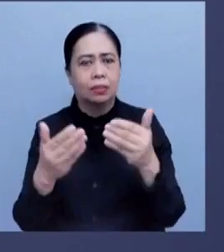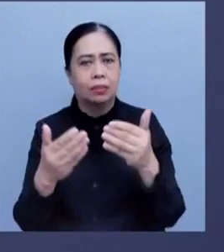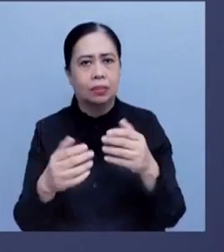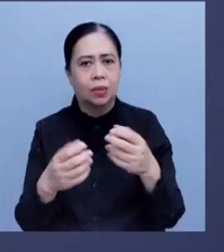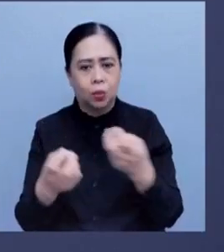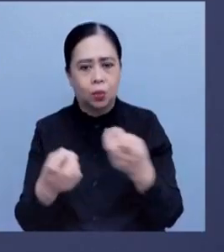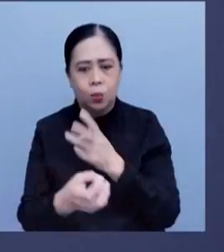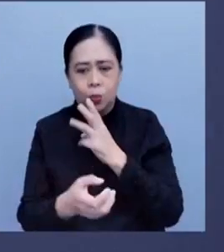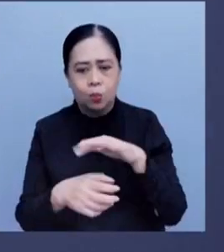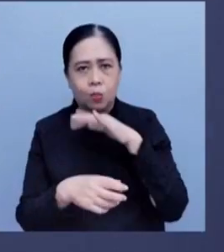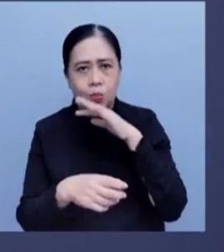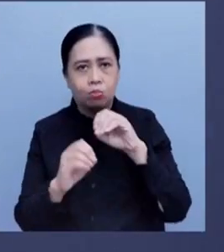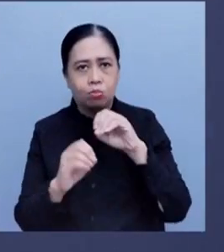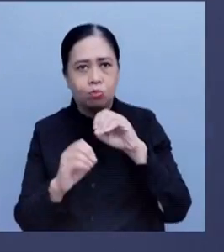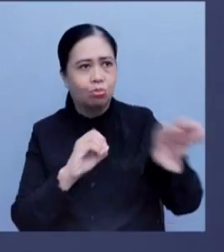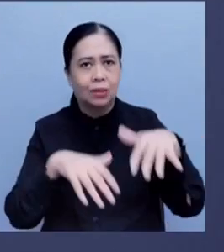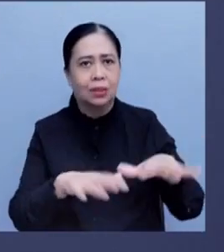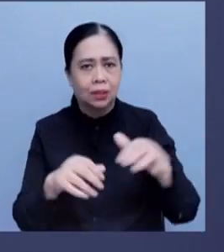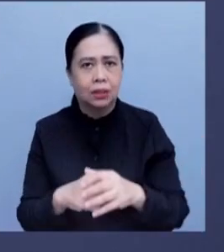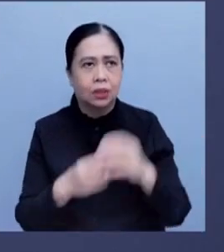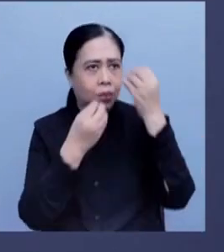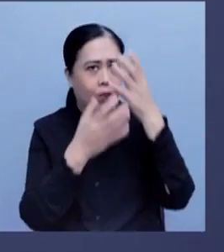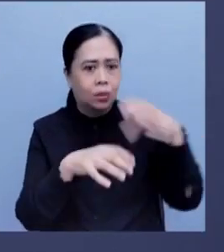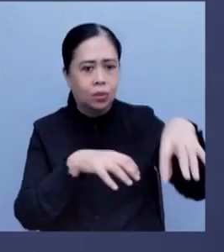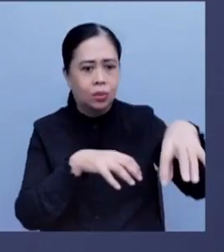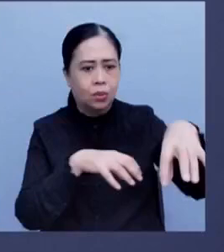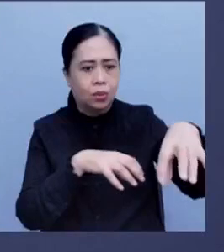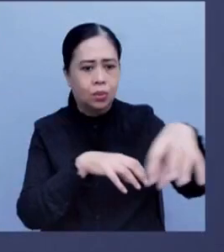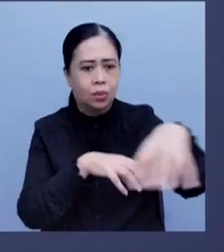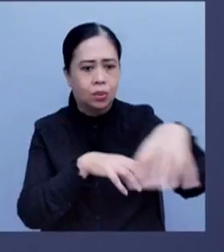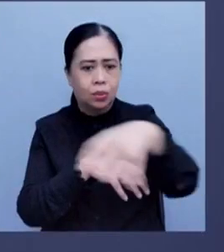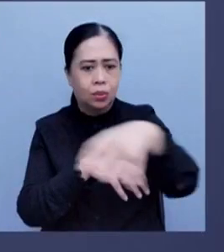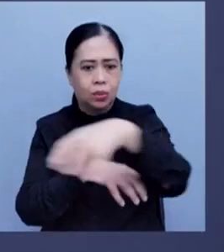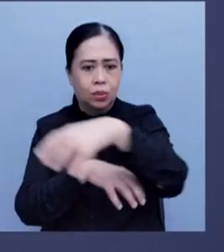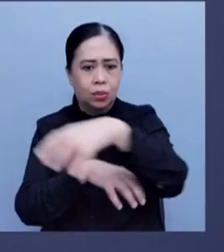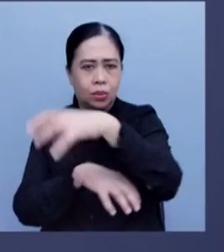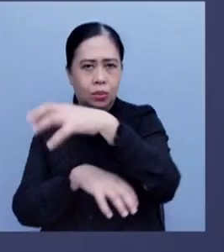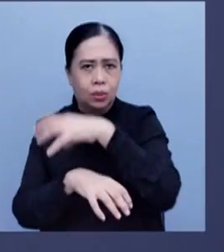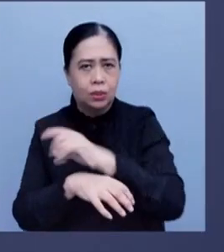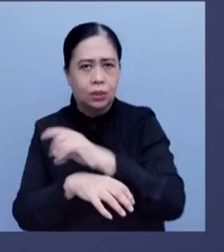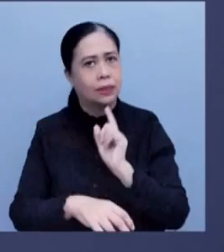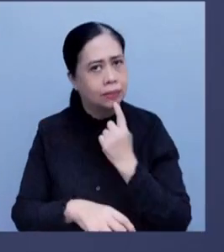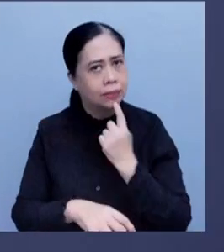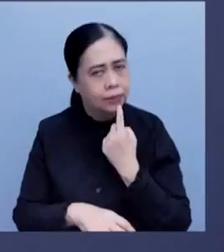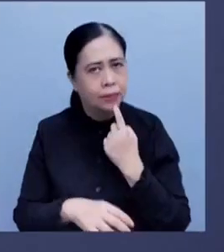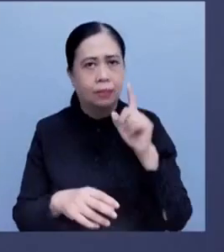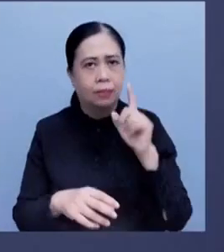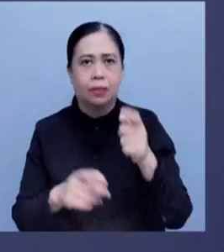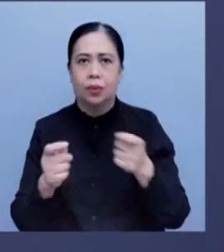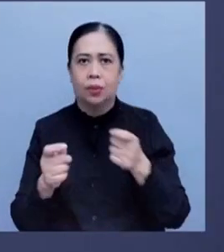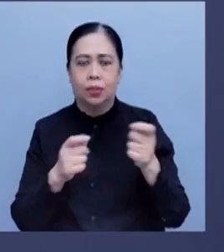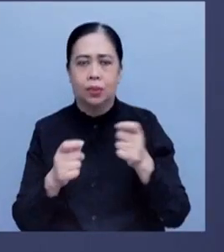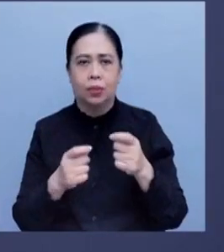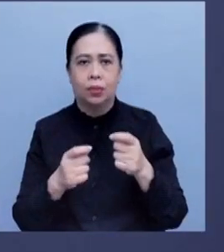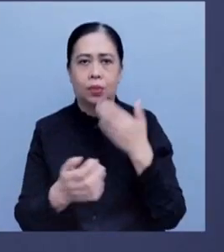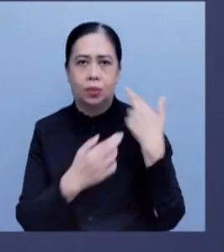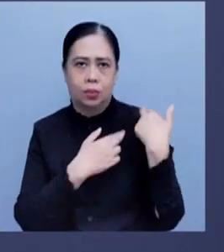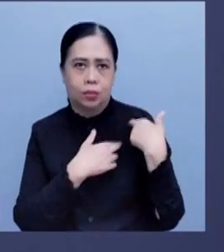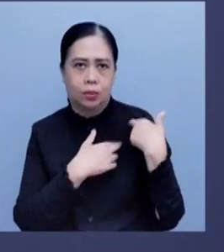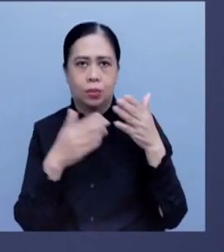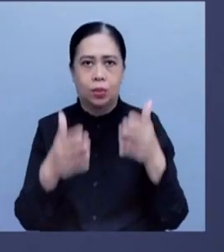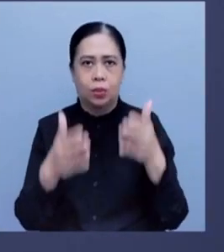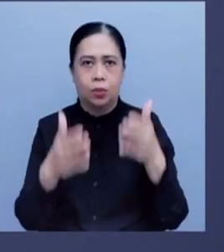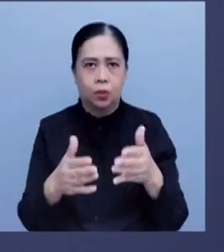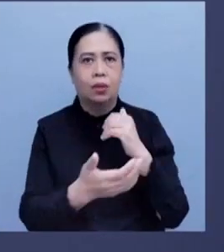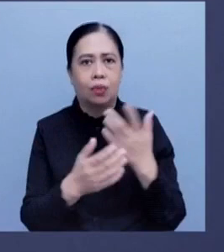plan, communicate with its neighbors sincerely, and handle the matter in a responsible manner so as to avoid causing